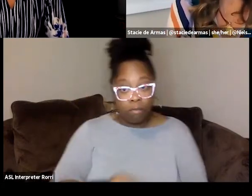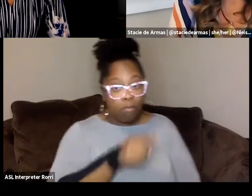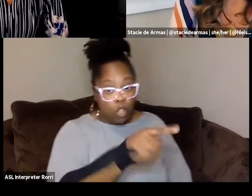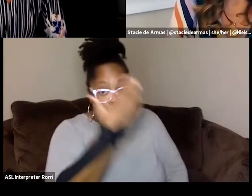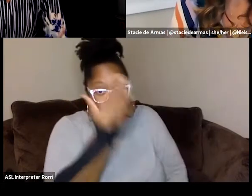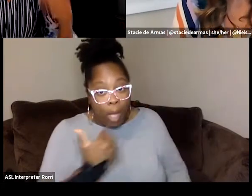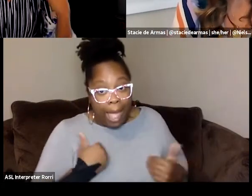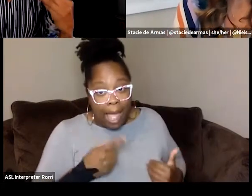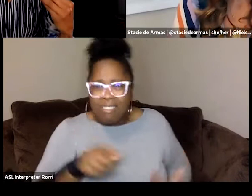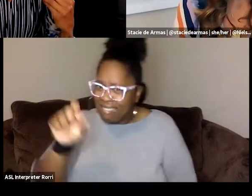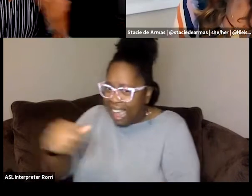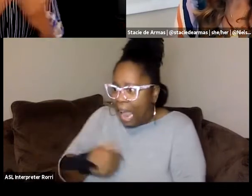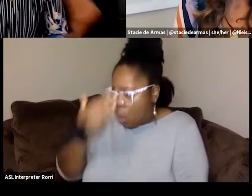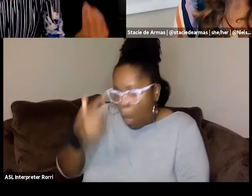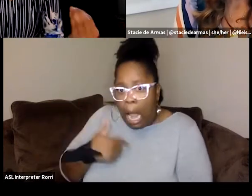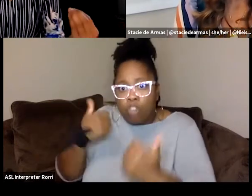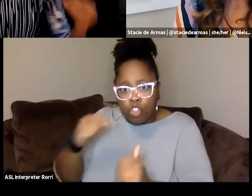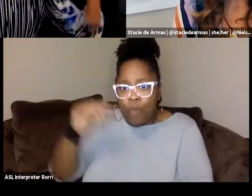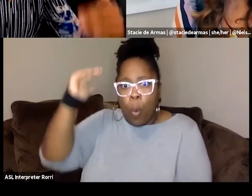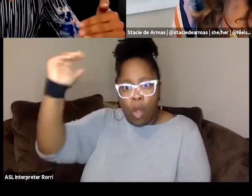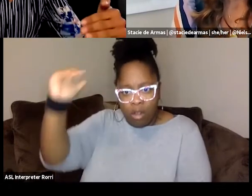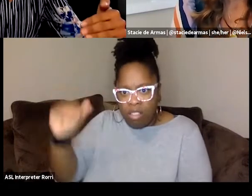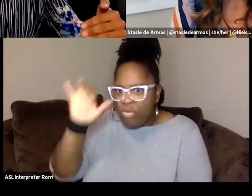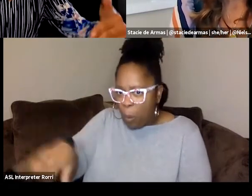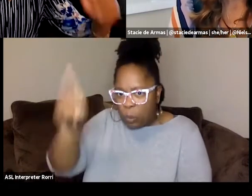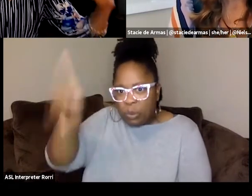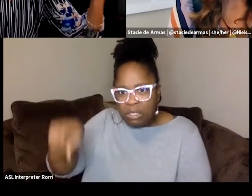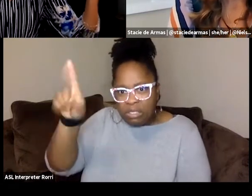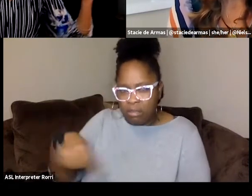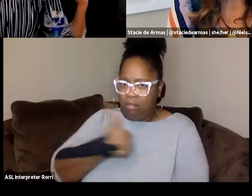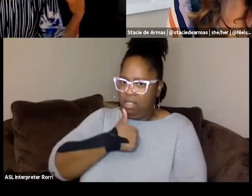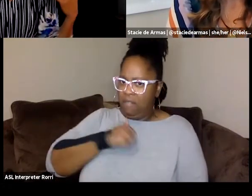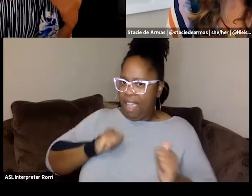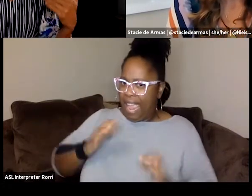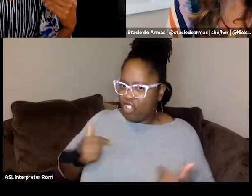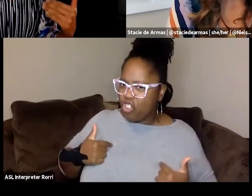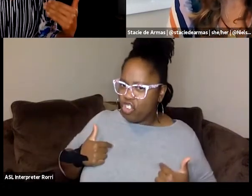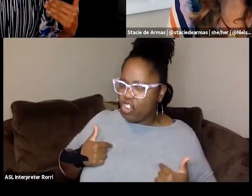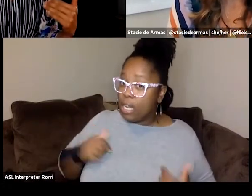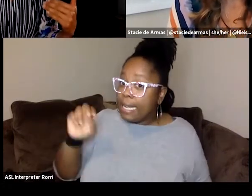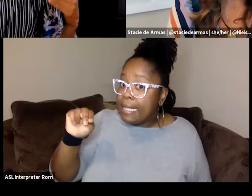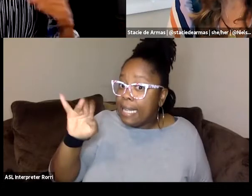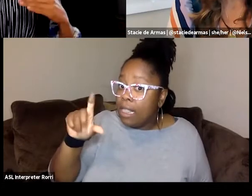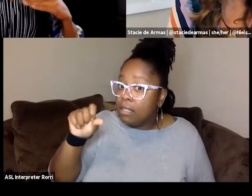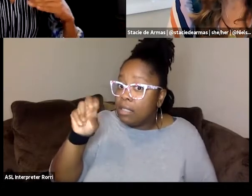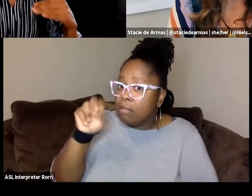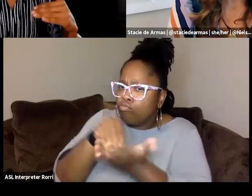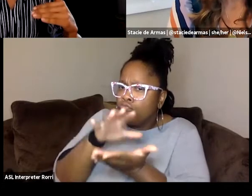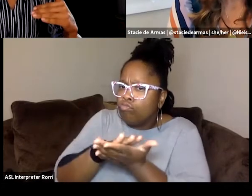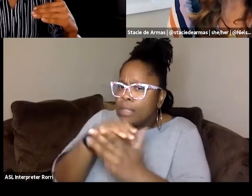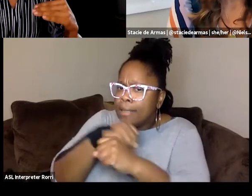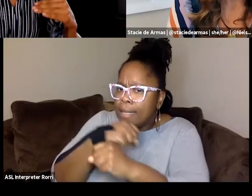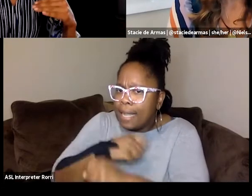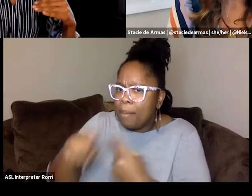there. So as an actor, and these are the people that Nielsen is recording the data on, how we're